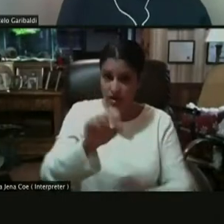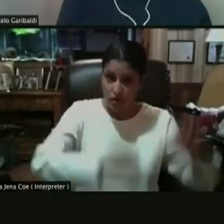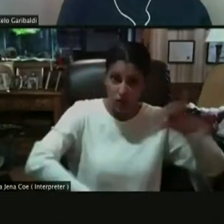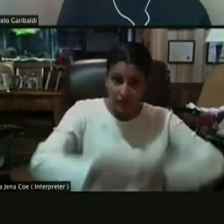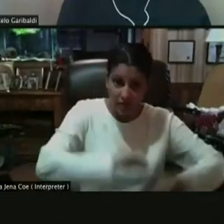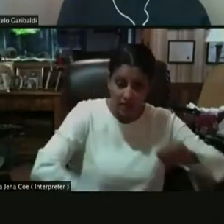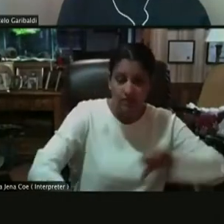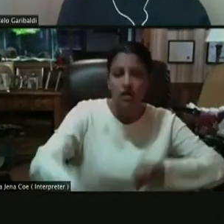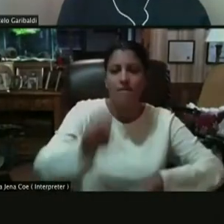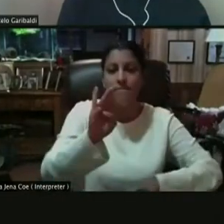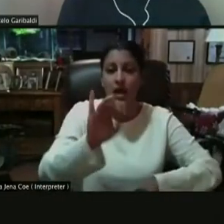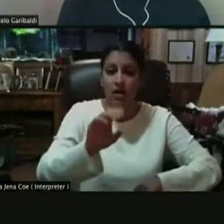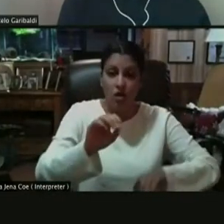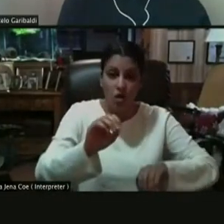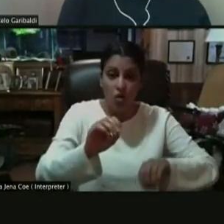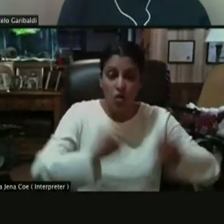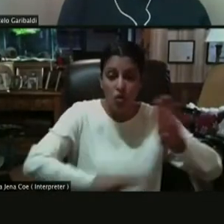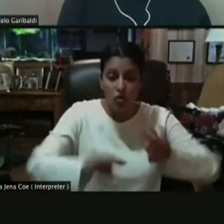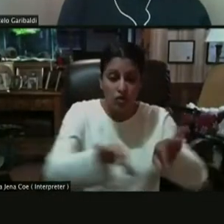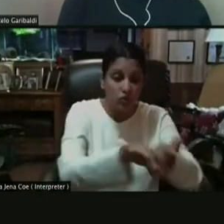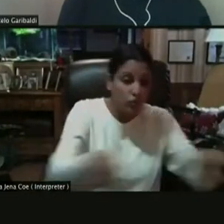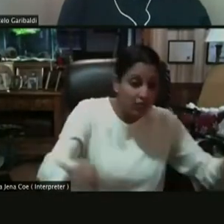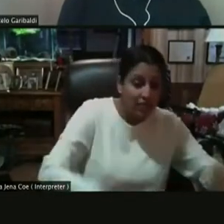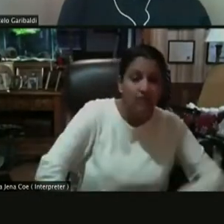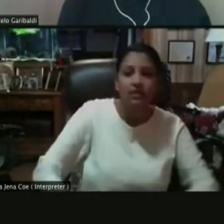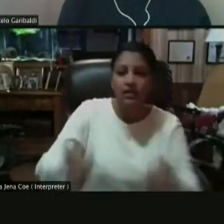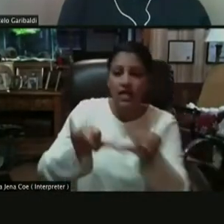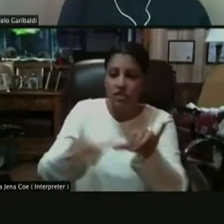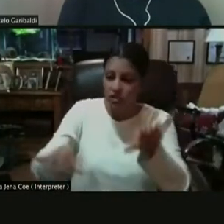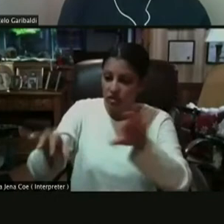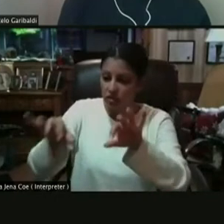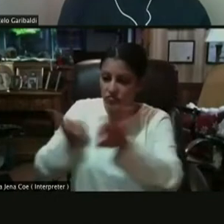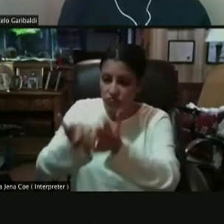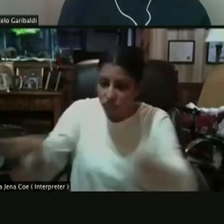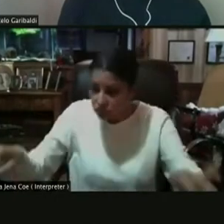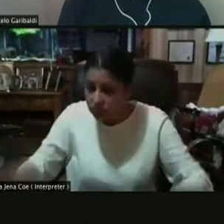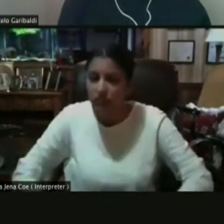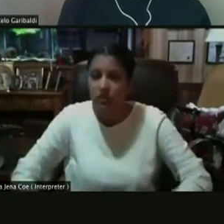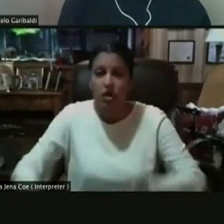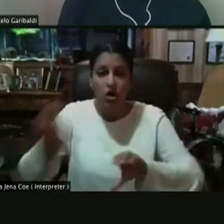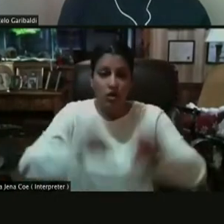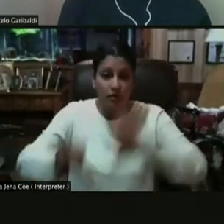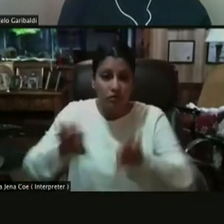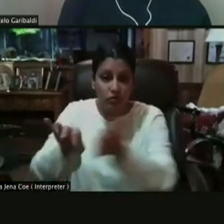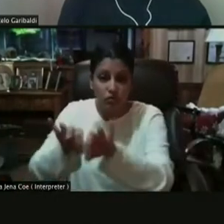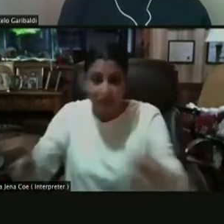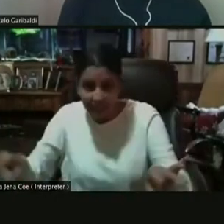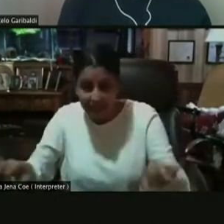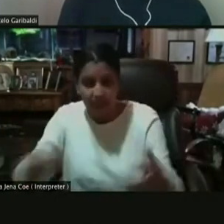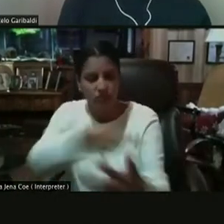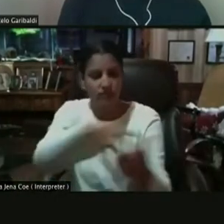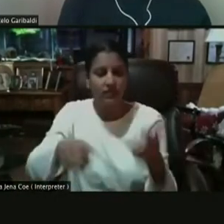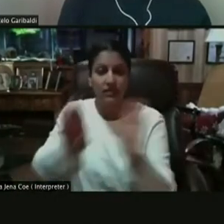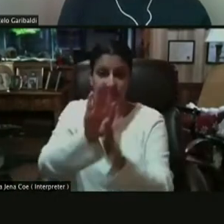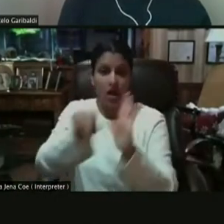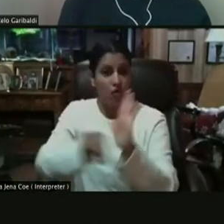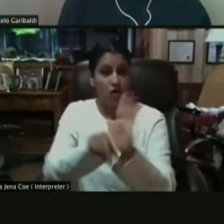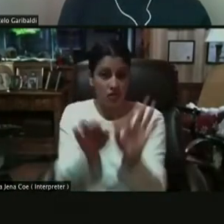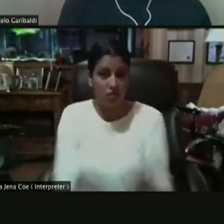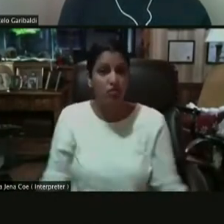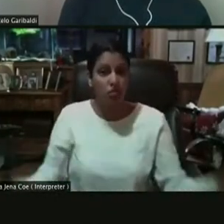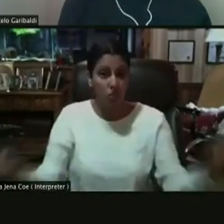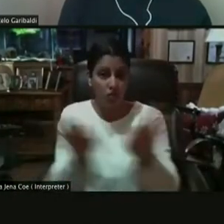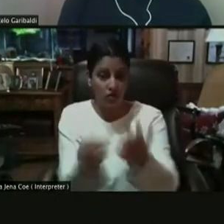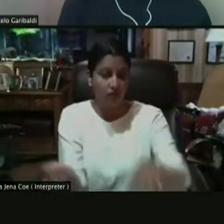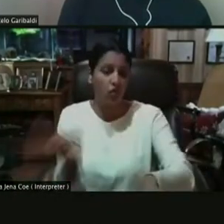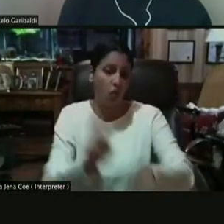biology degree and bioengineering degree, chemistry, you know, having that background is really, really important, of course.